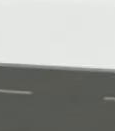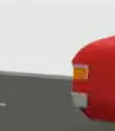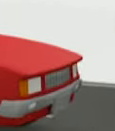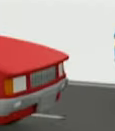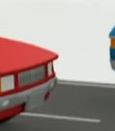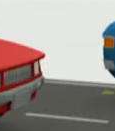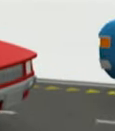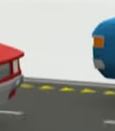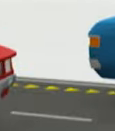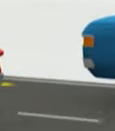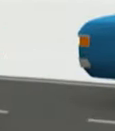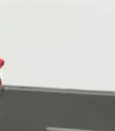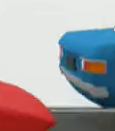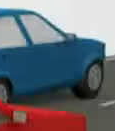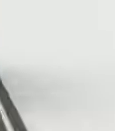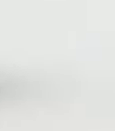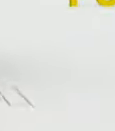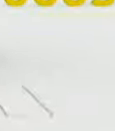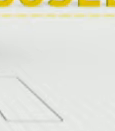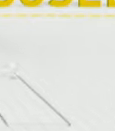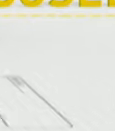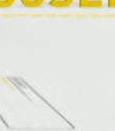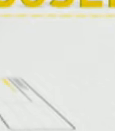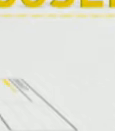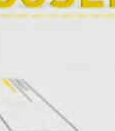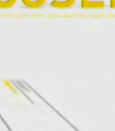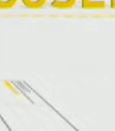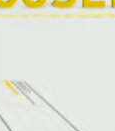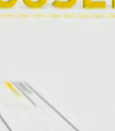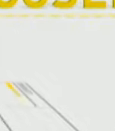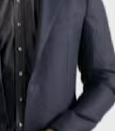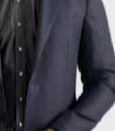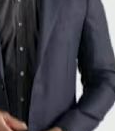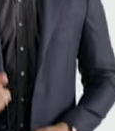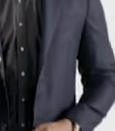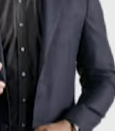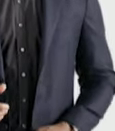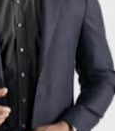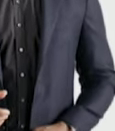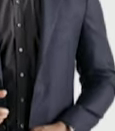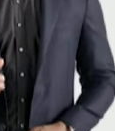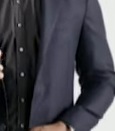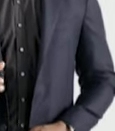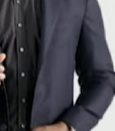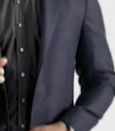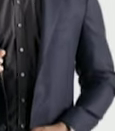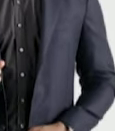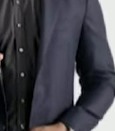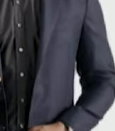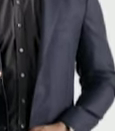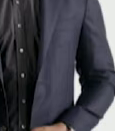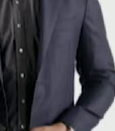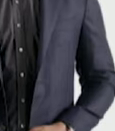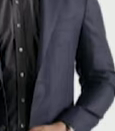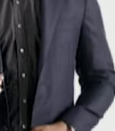Keep the music down. And stay focused. So when you're on the road, follow these safe